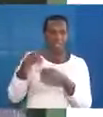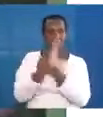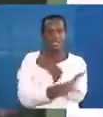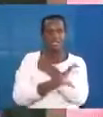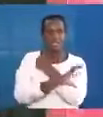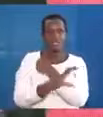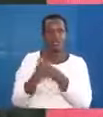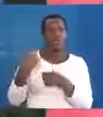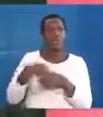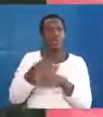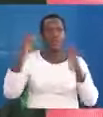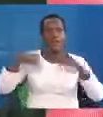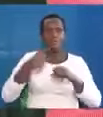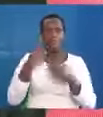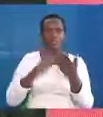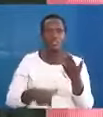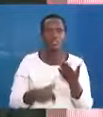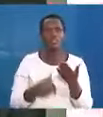will agree that the most